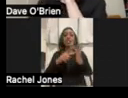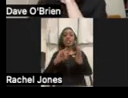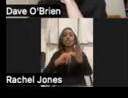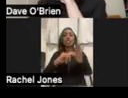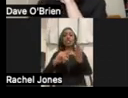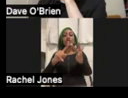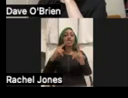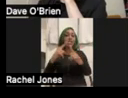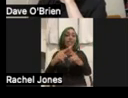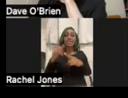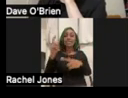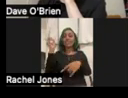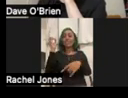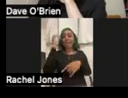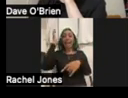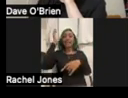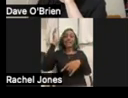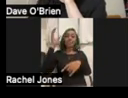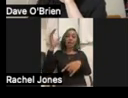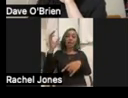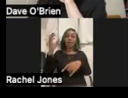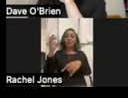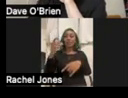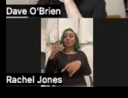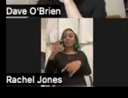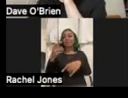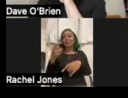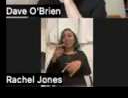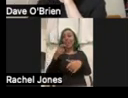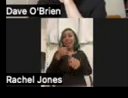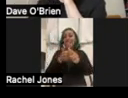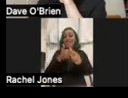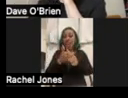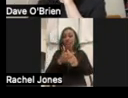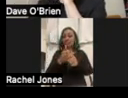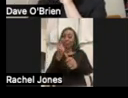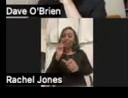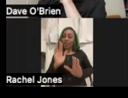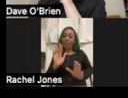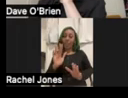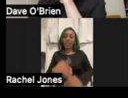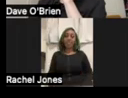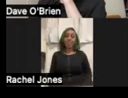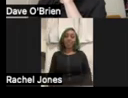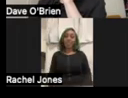by experience advisedly, and I'll come back to that later in the kind of short talk.